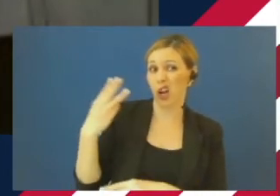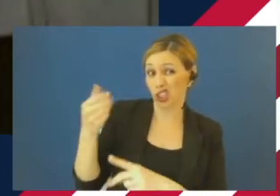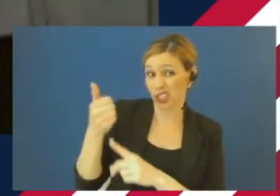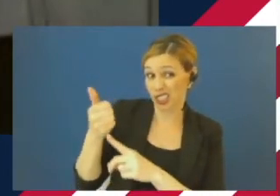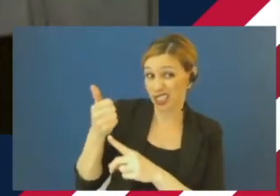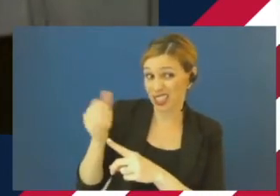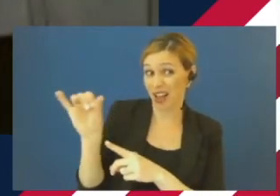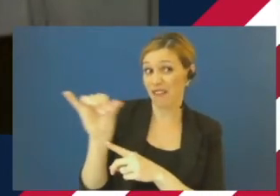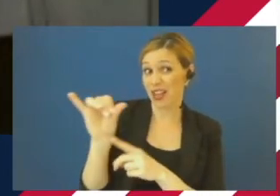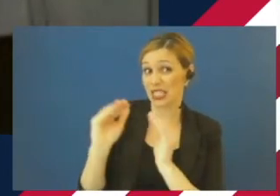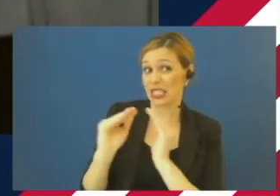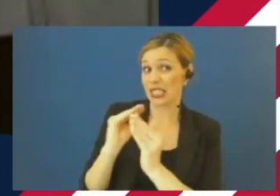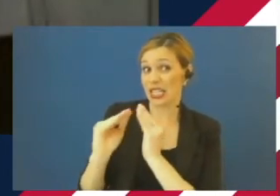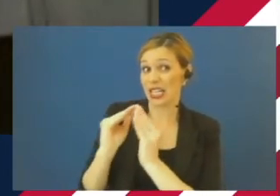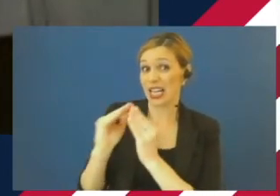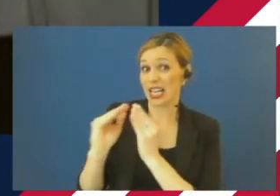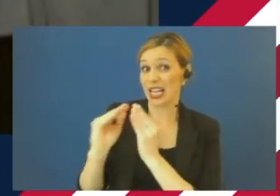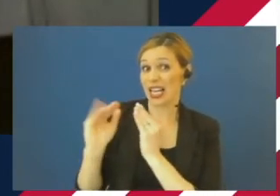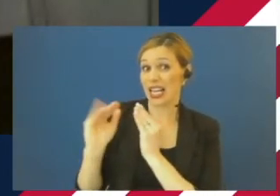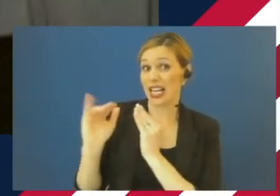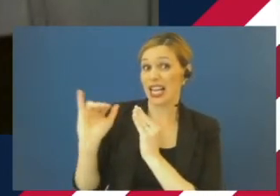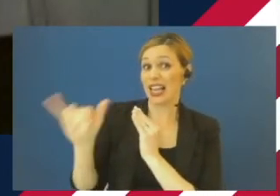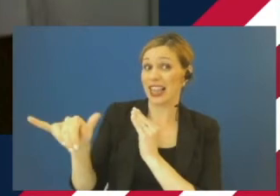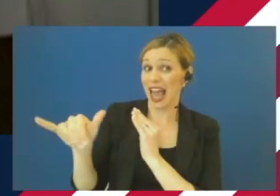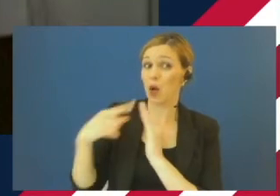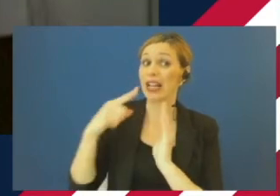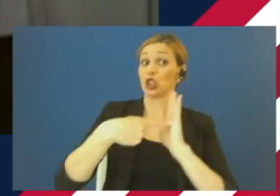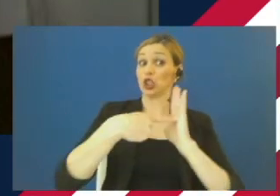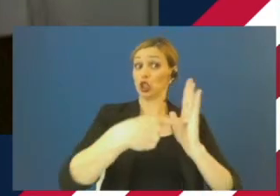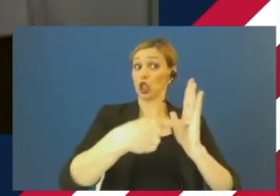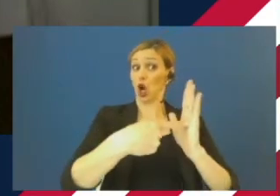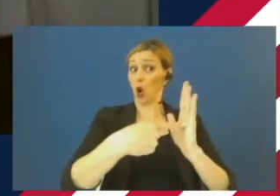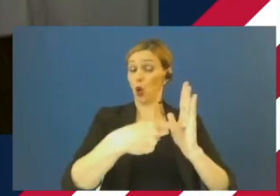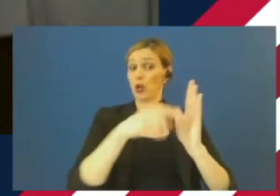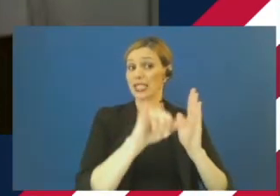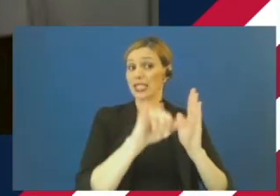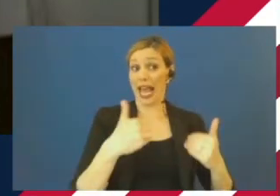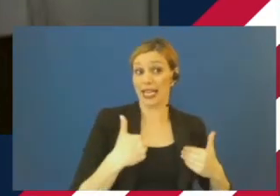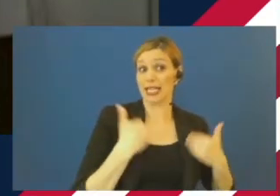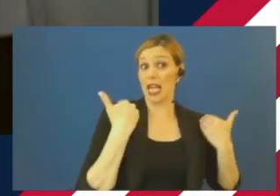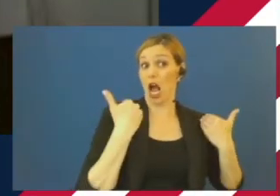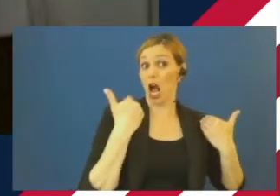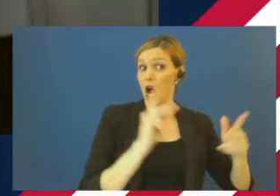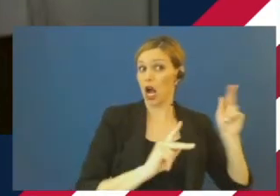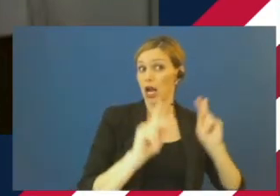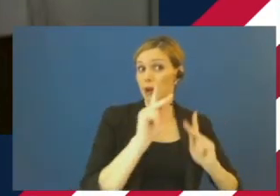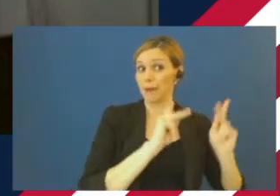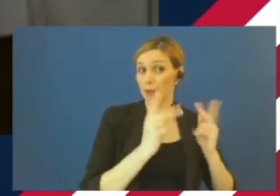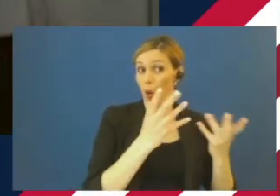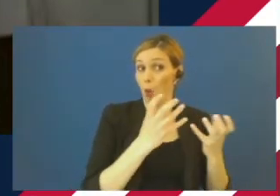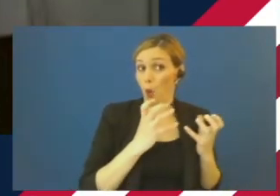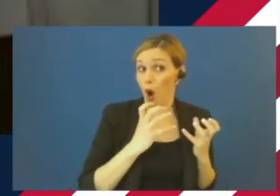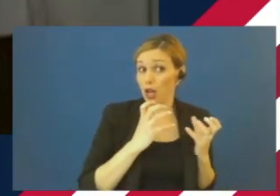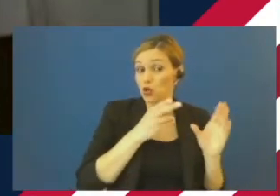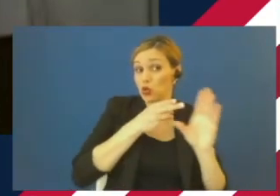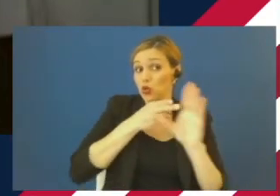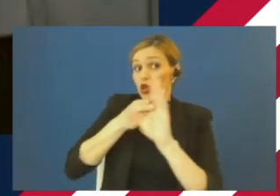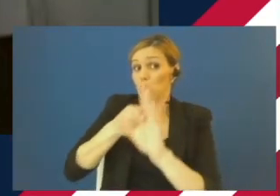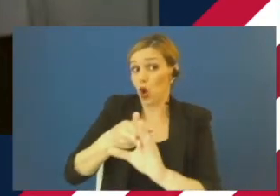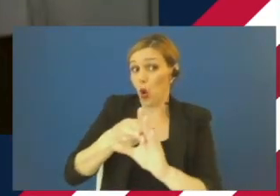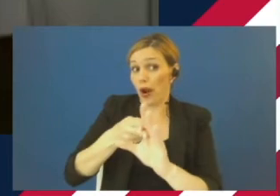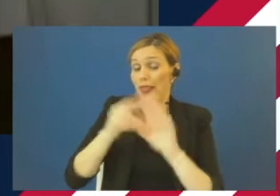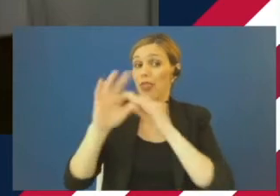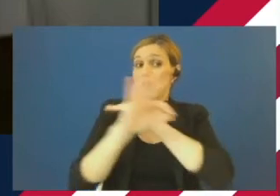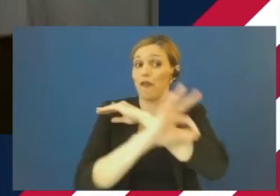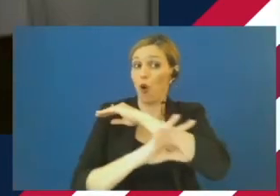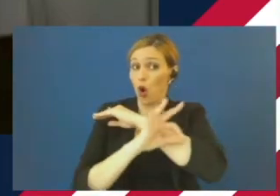reflects on young people's desire to join the Foreign Service. And if I'm not mistaken, I think